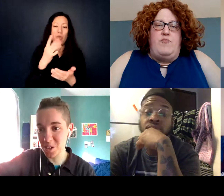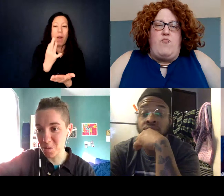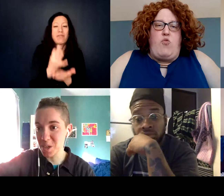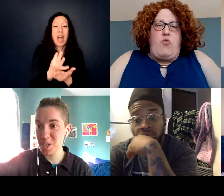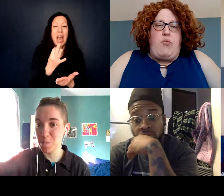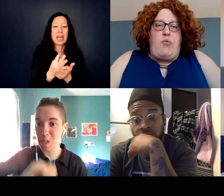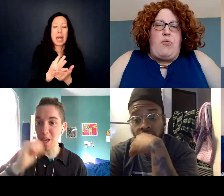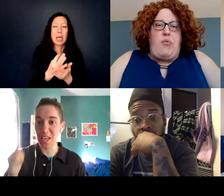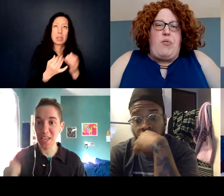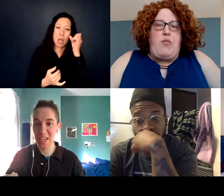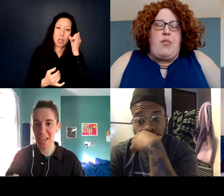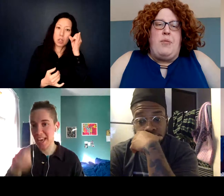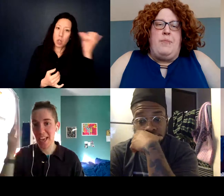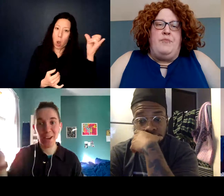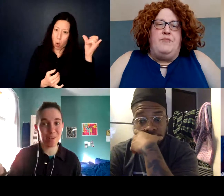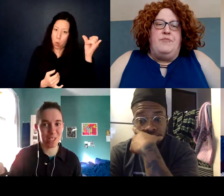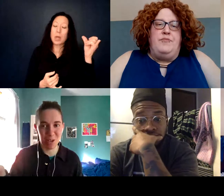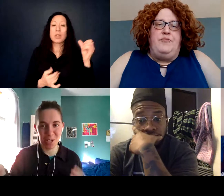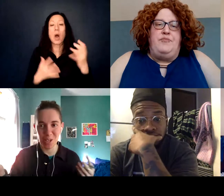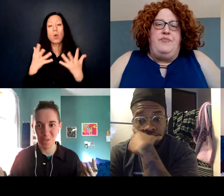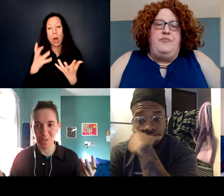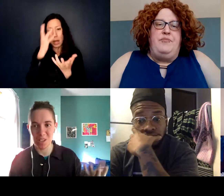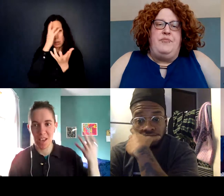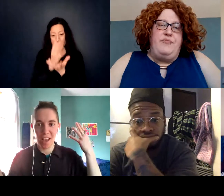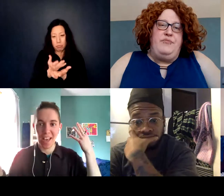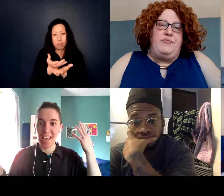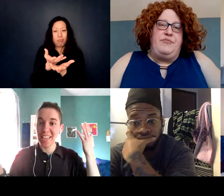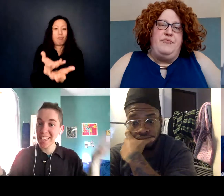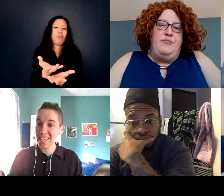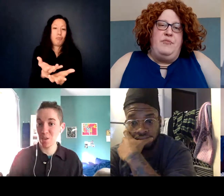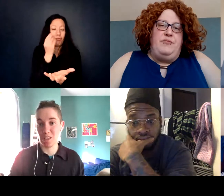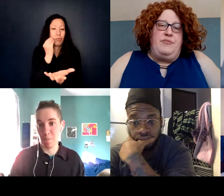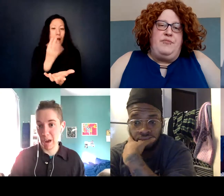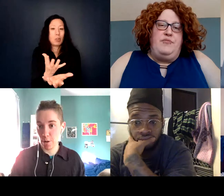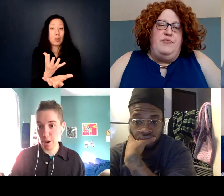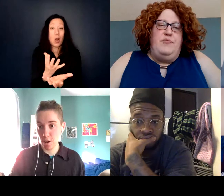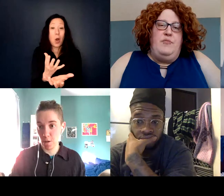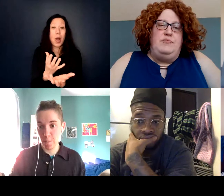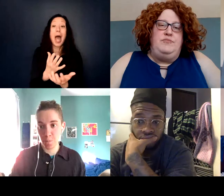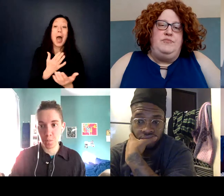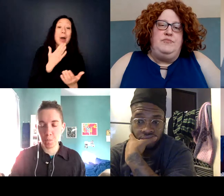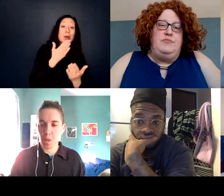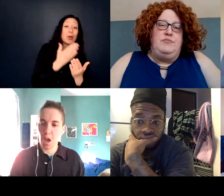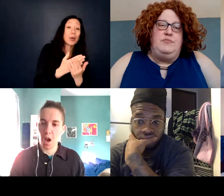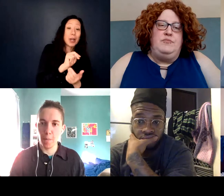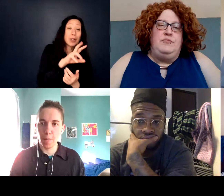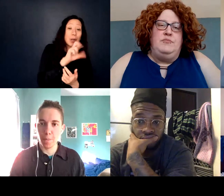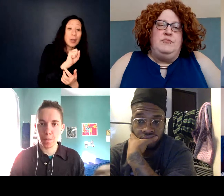bring that all to you to be like, here's some good news. Here's the barrier.